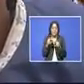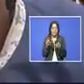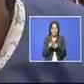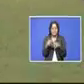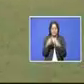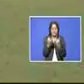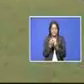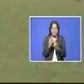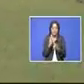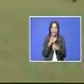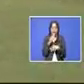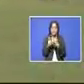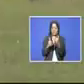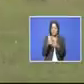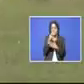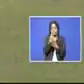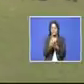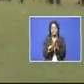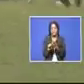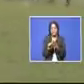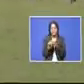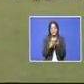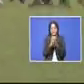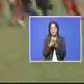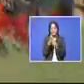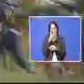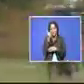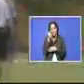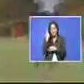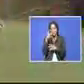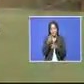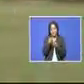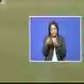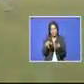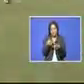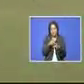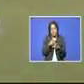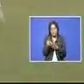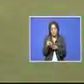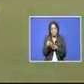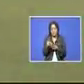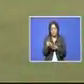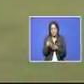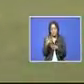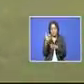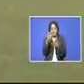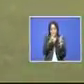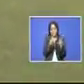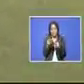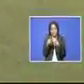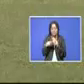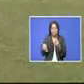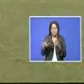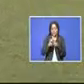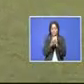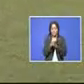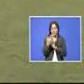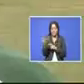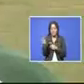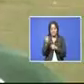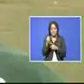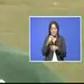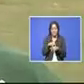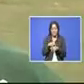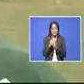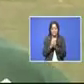progressively getting better. Now for the losing pros/amateurs, they plan to turn their season around after that dismal